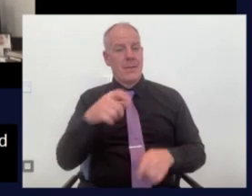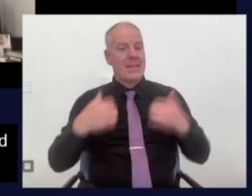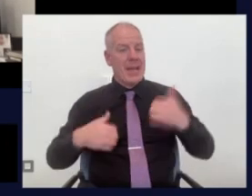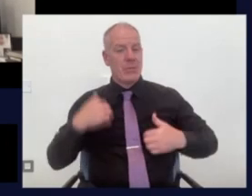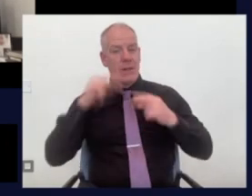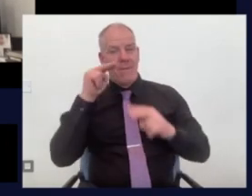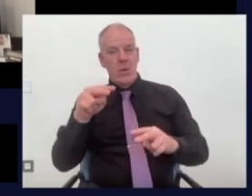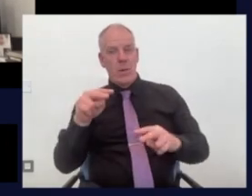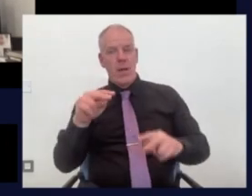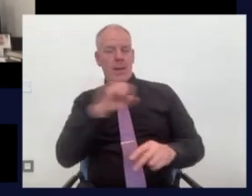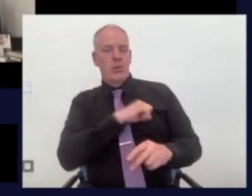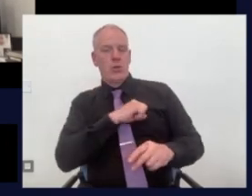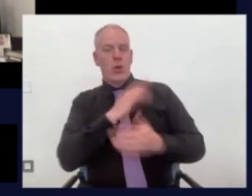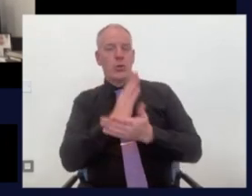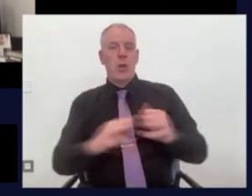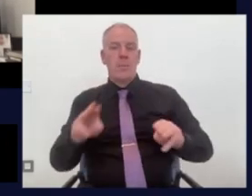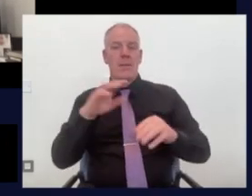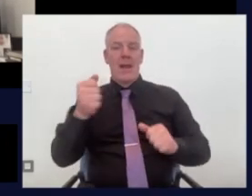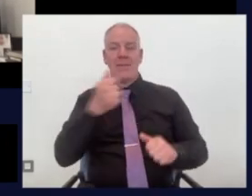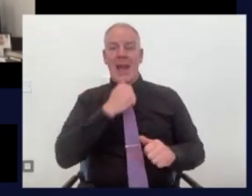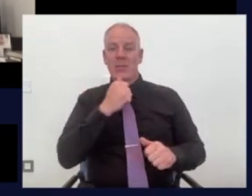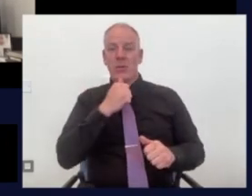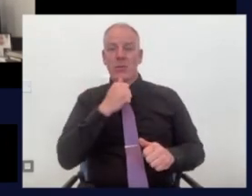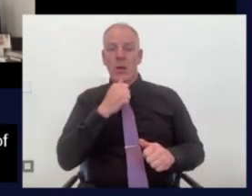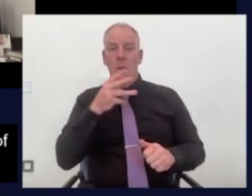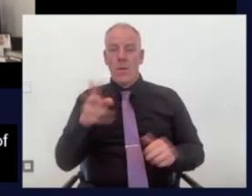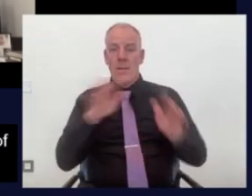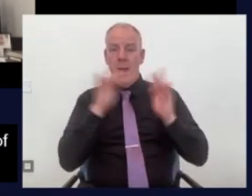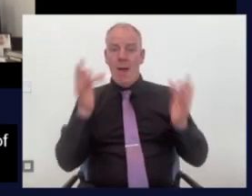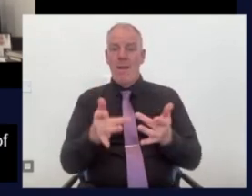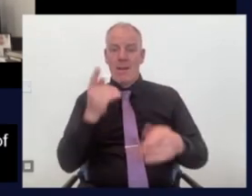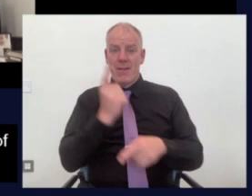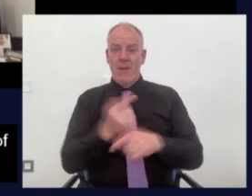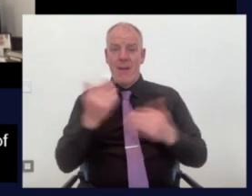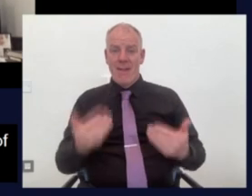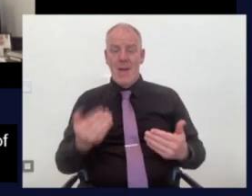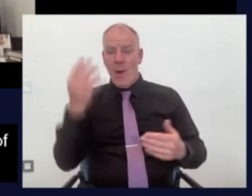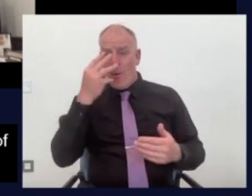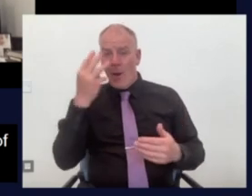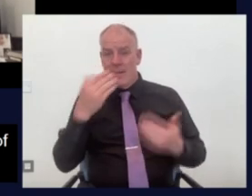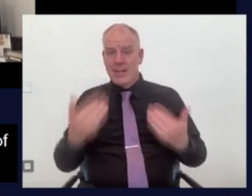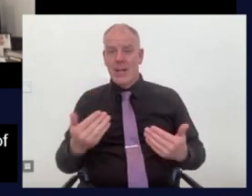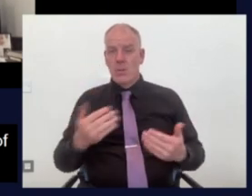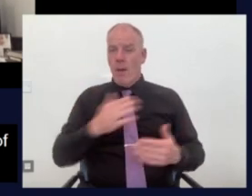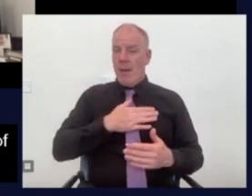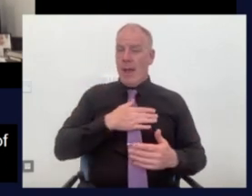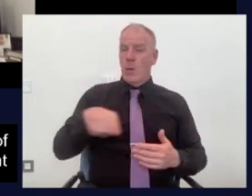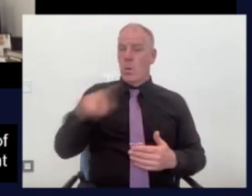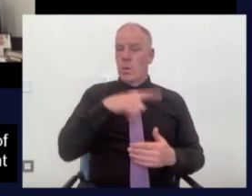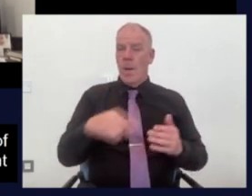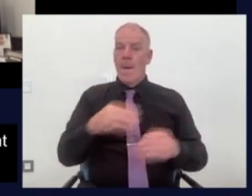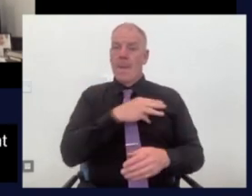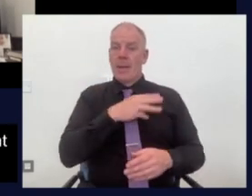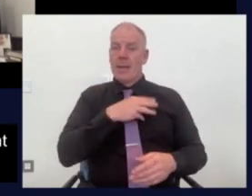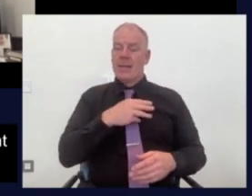I'm pretty sure some of the people who have the answers to some of those questions are on this call right now or are on this video line right now. So I would really encourage you to please do come